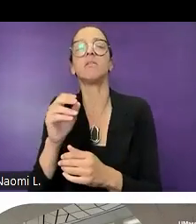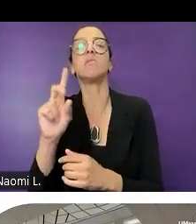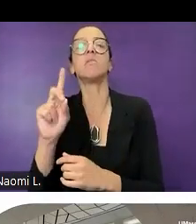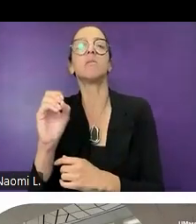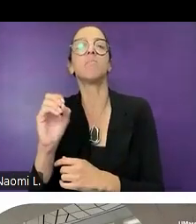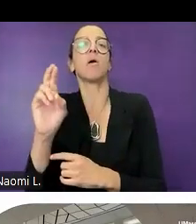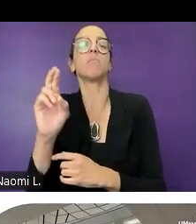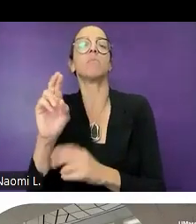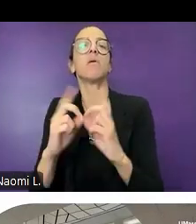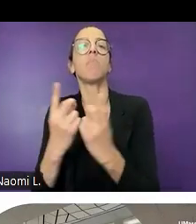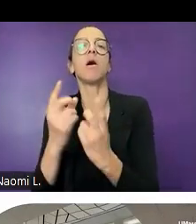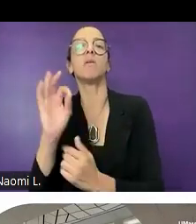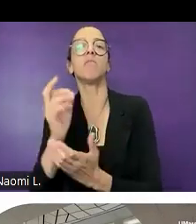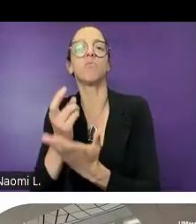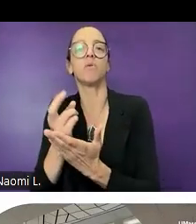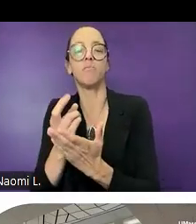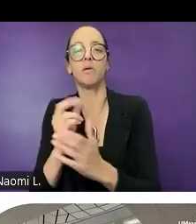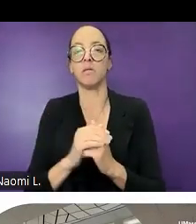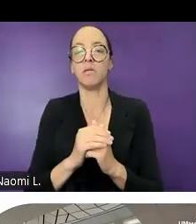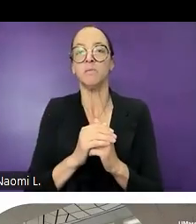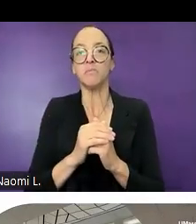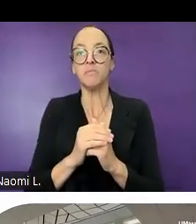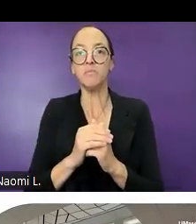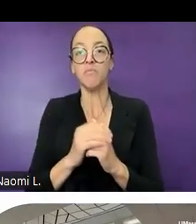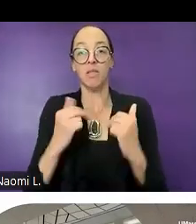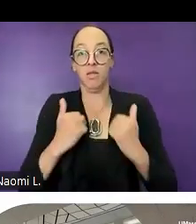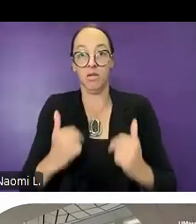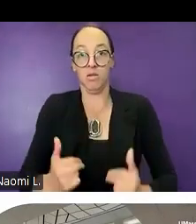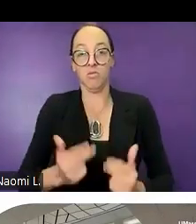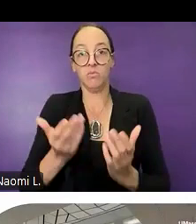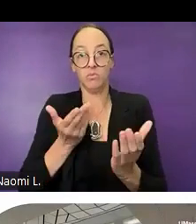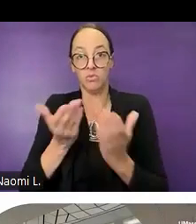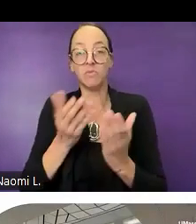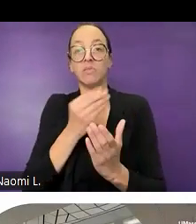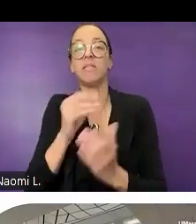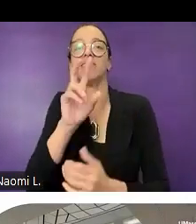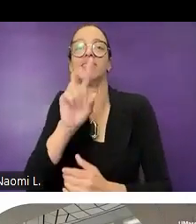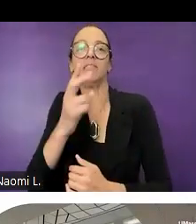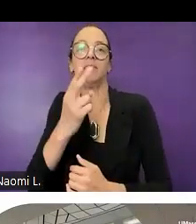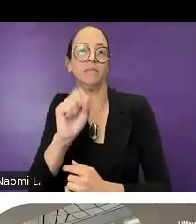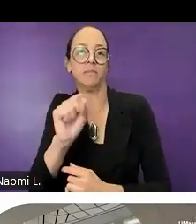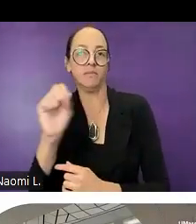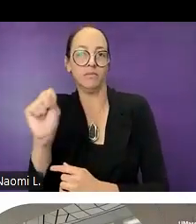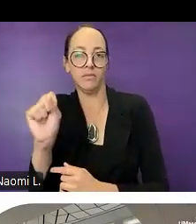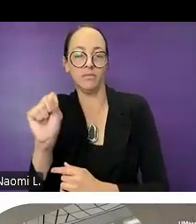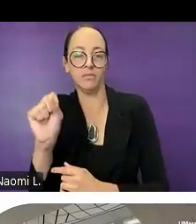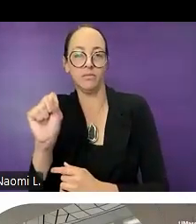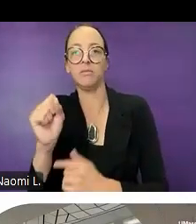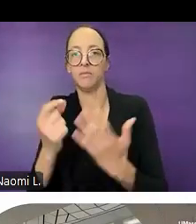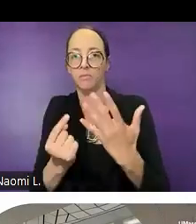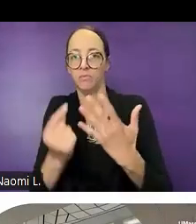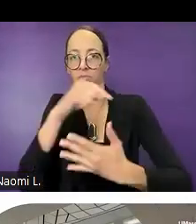Department of Social Services, and the Health and Human Services Agency. The lead contractors on this